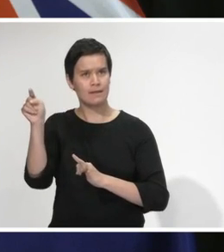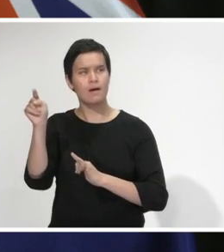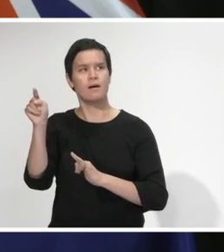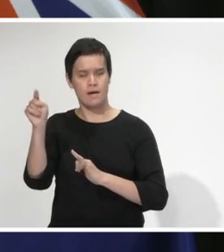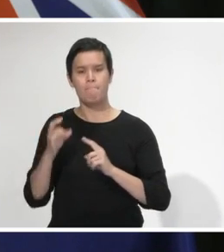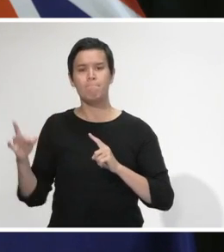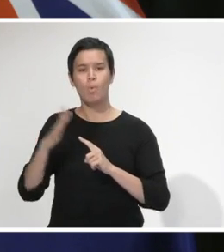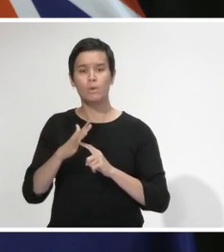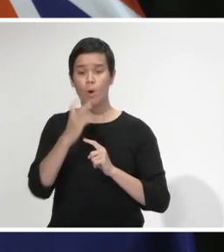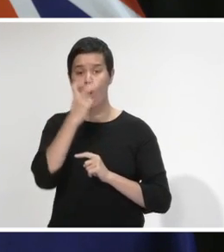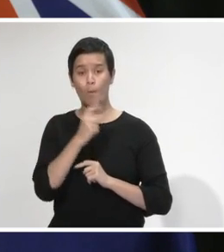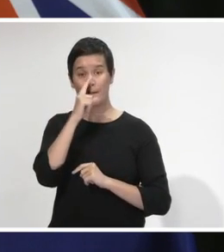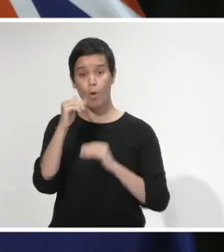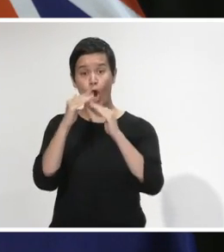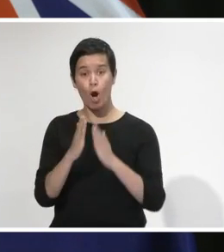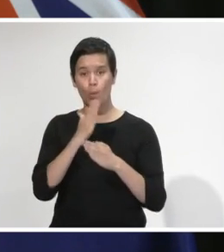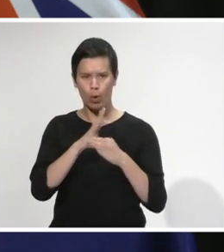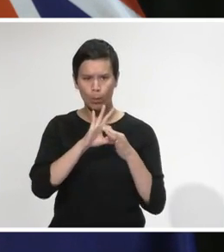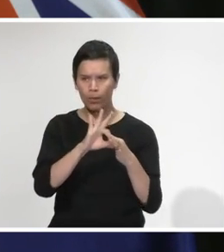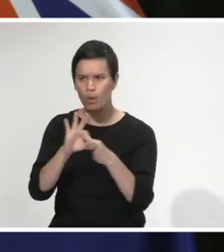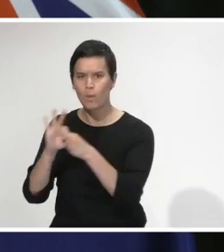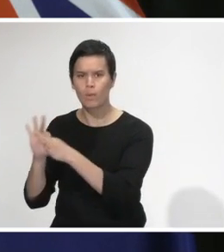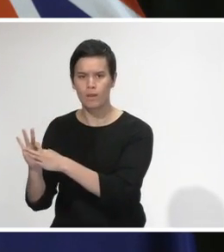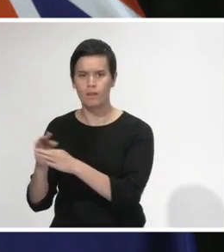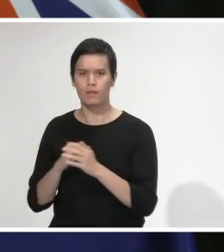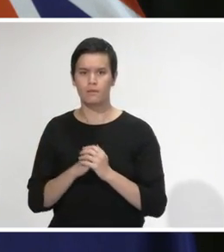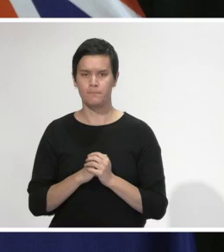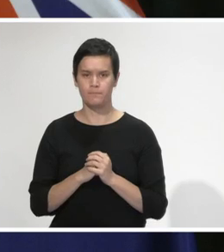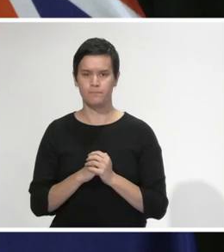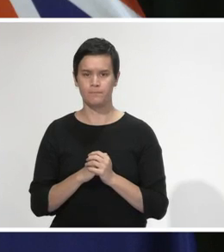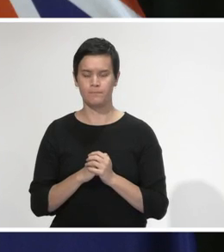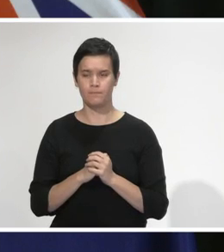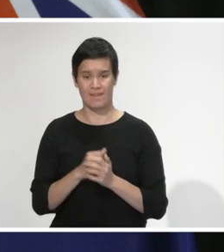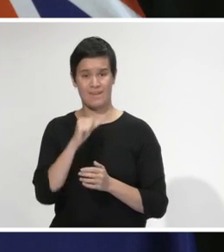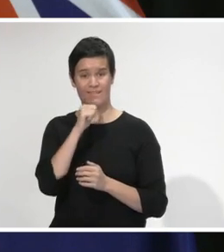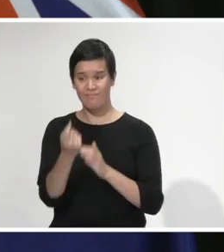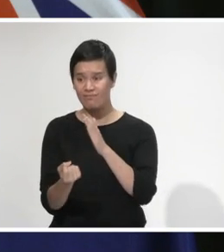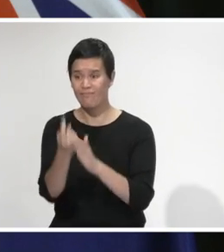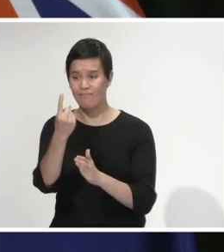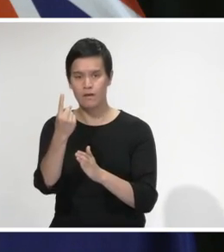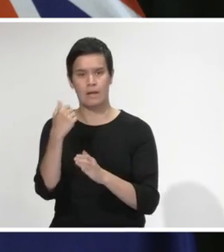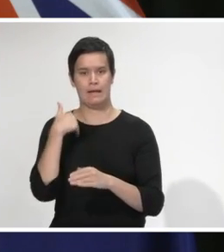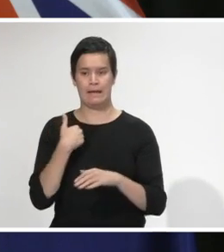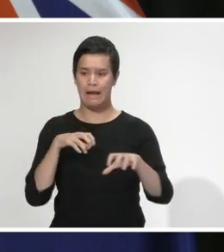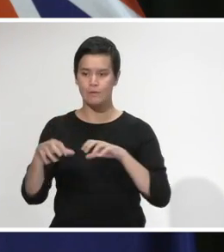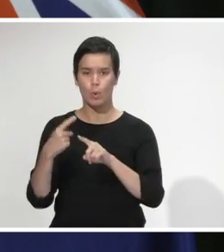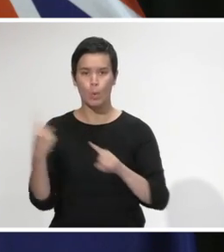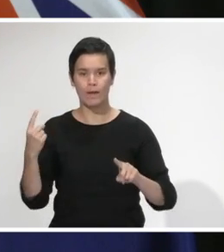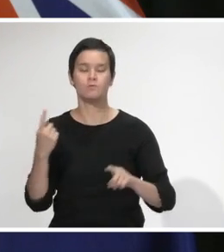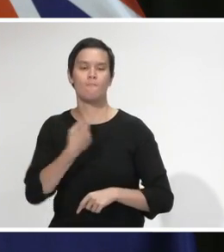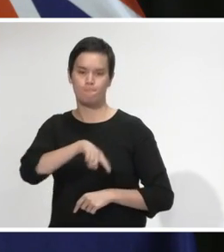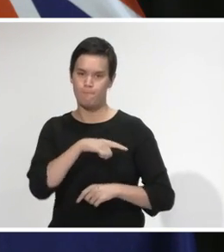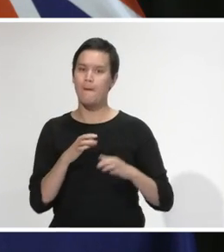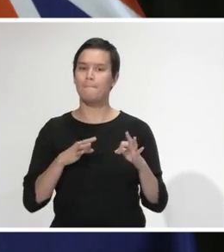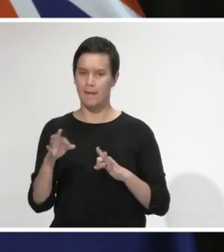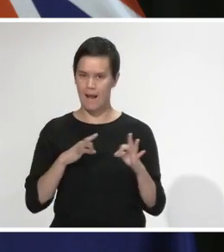with aged residential care and act very quickly and preemptively. And what I would say is that we've